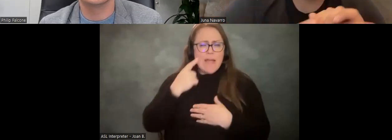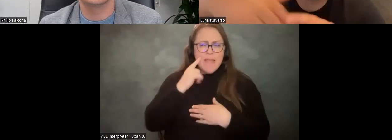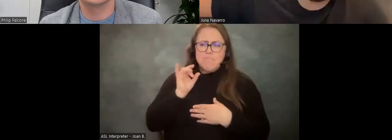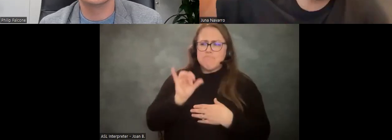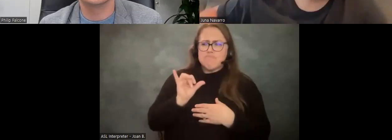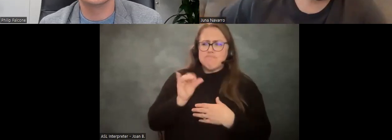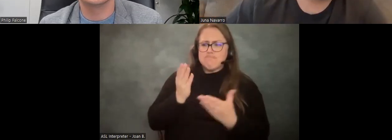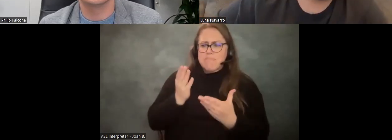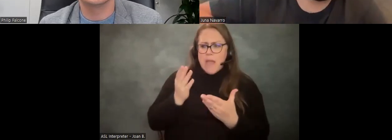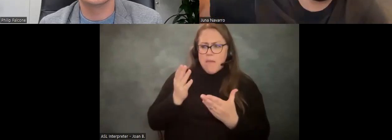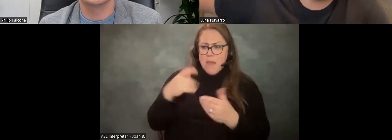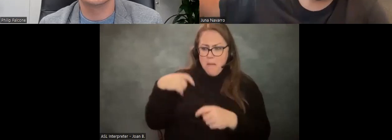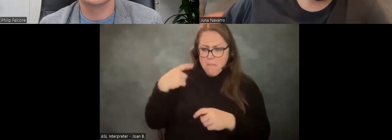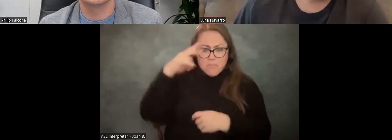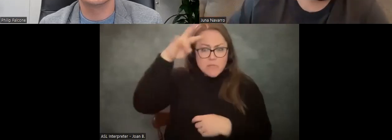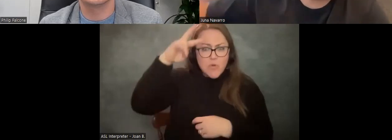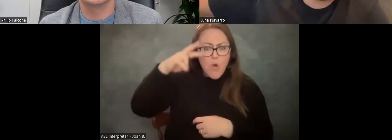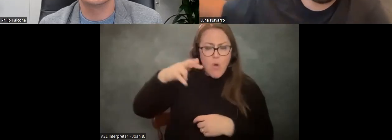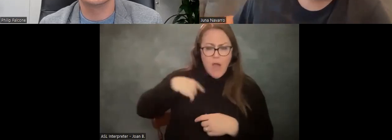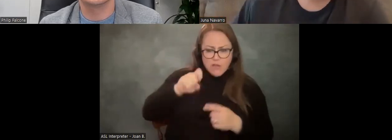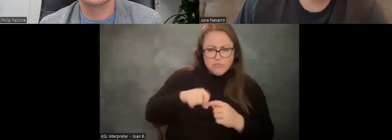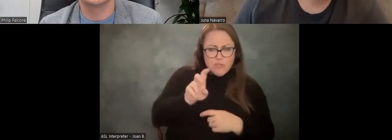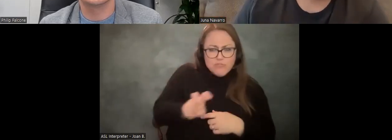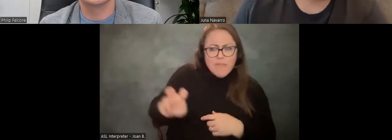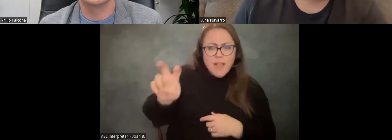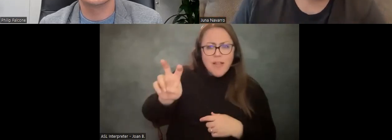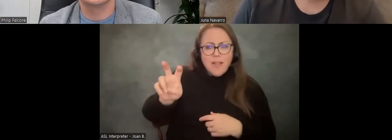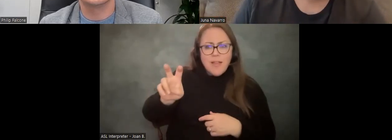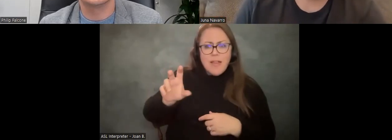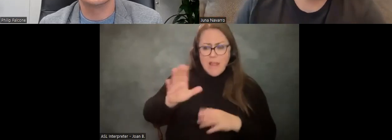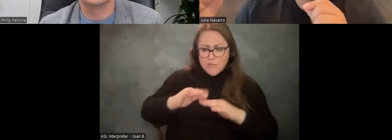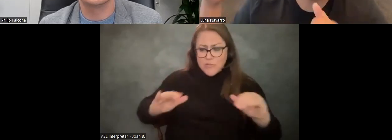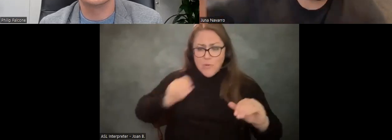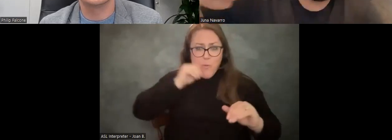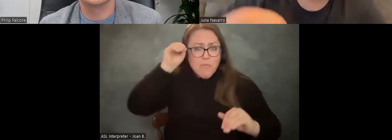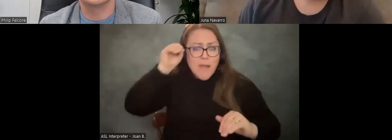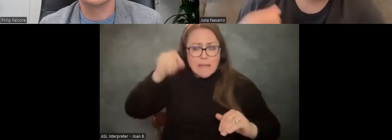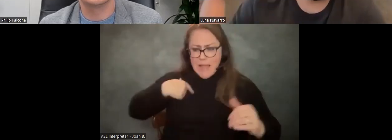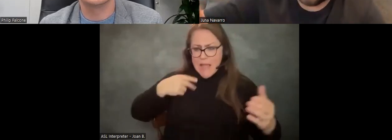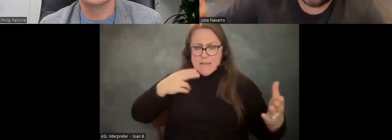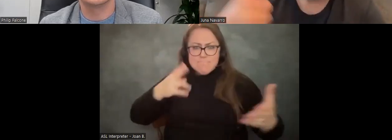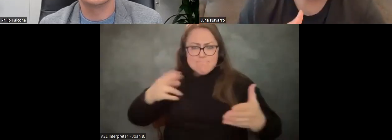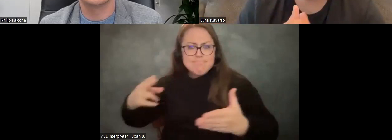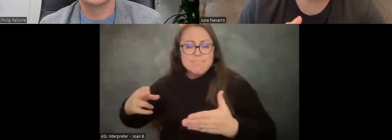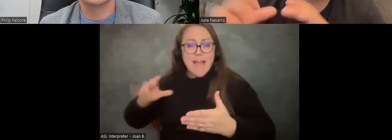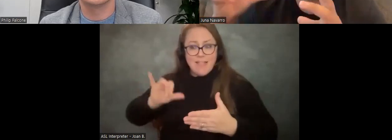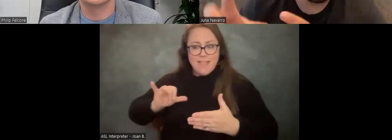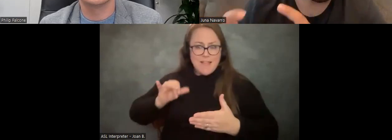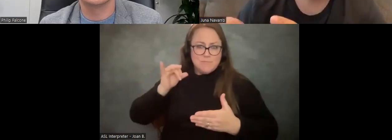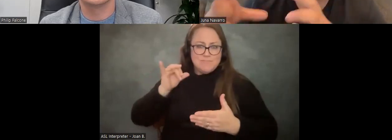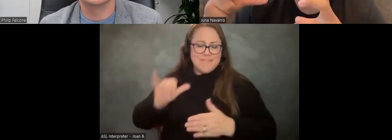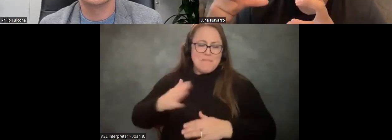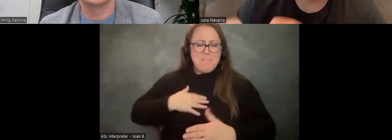travel across Mexico and then give free murals away to all these orphanages across Mexico. And it's going to be love monsters because that's what I was pushing during that time. It was